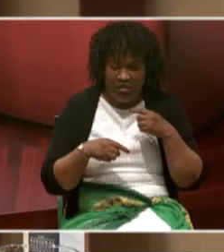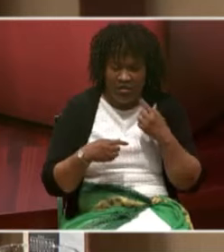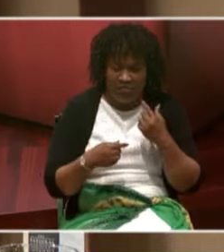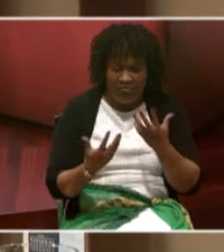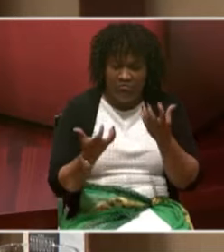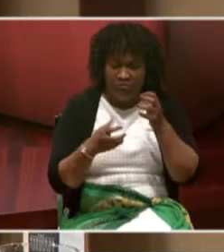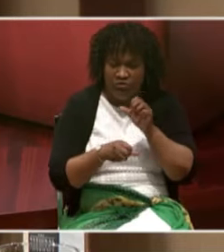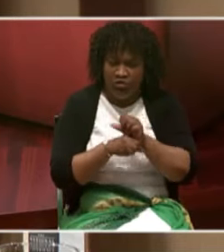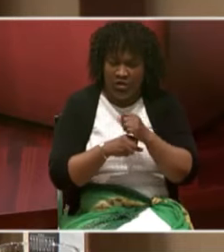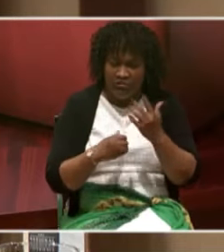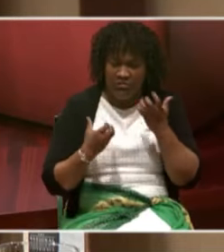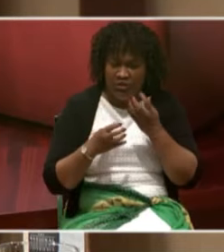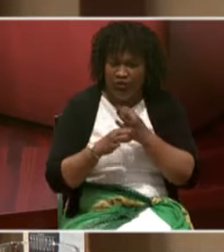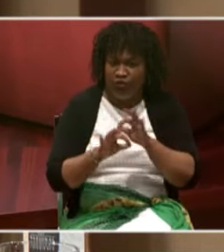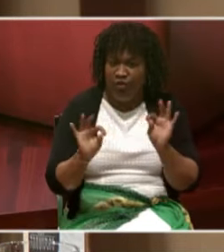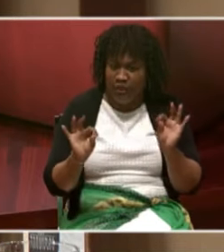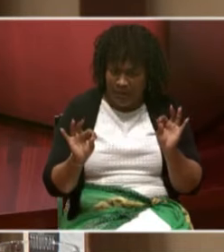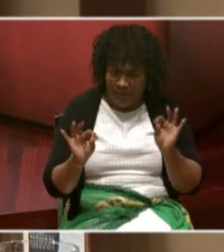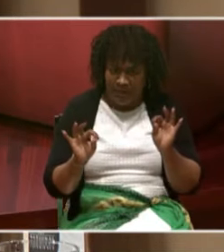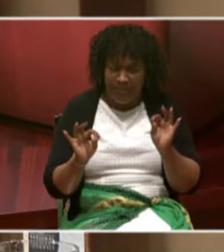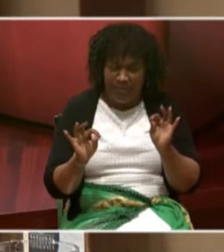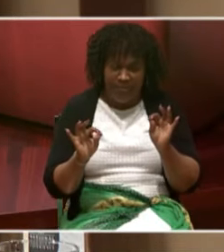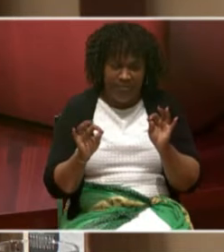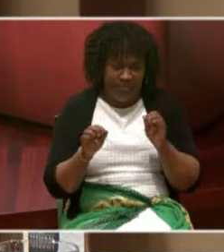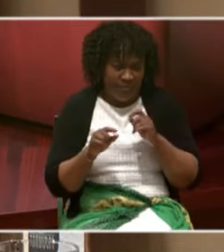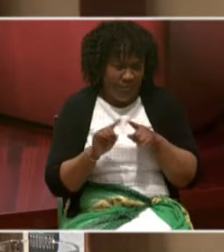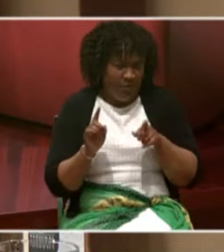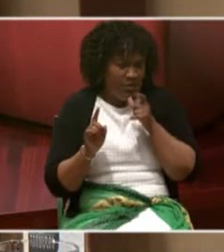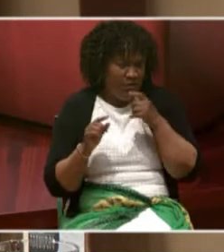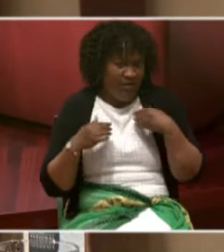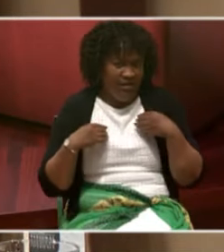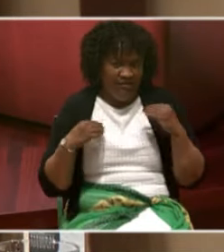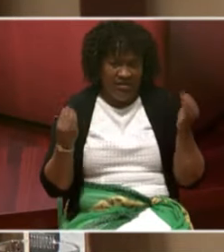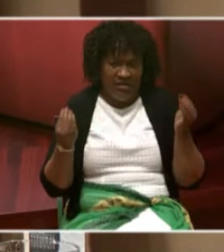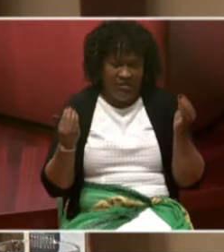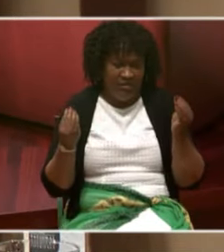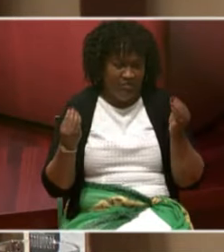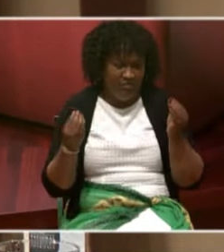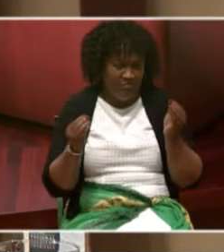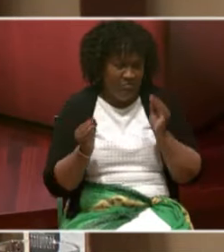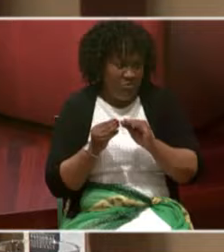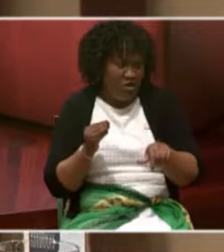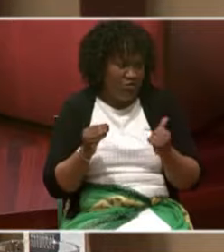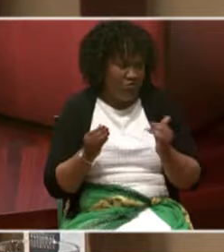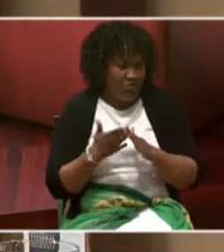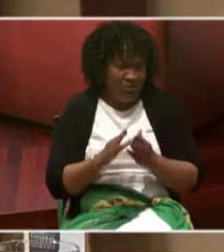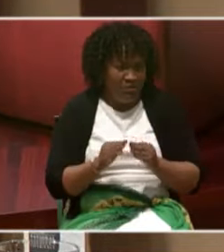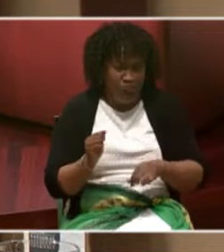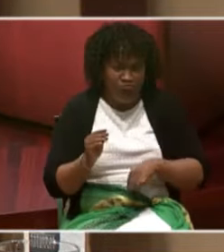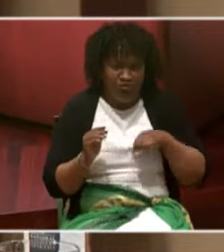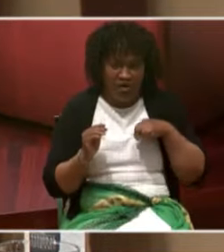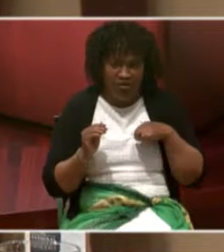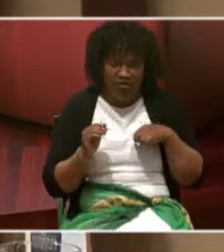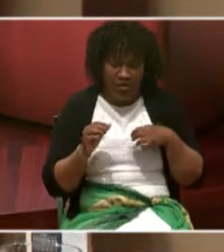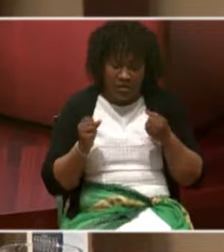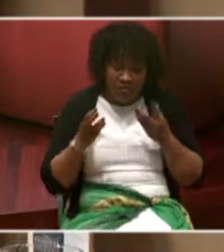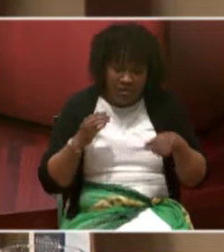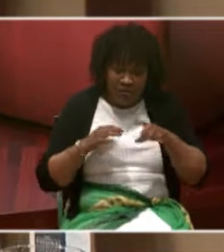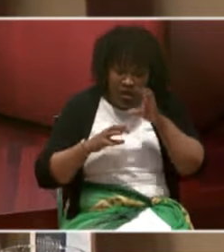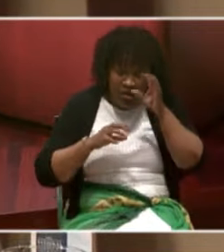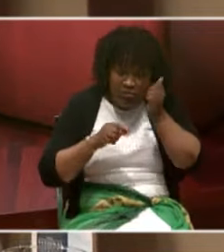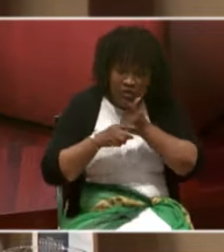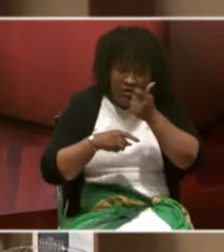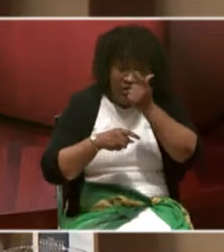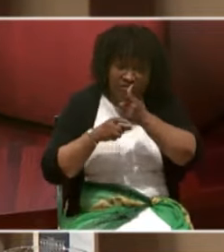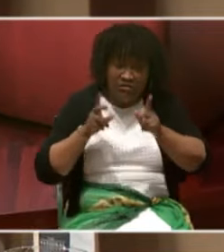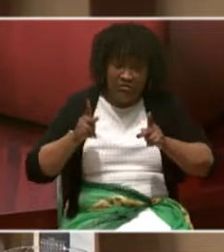18. And, you know, it was play on words, a little rhetoric here and there. And so we changed